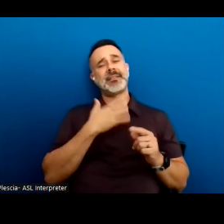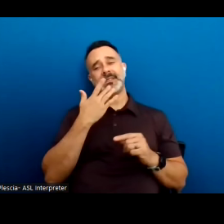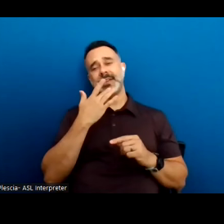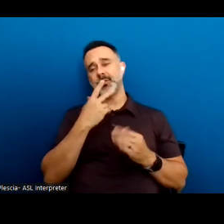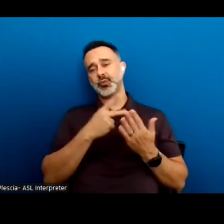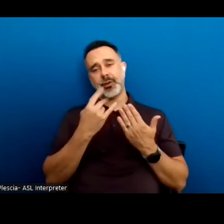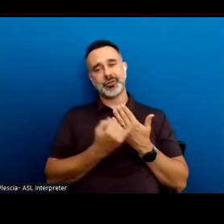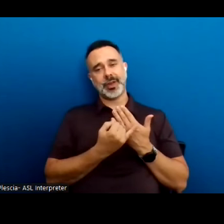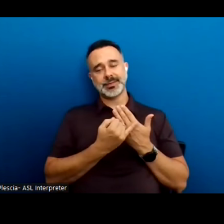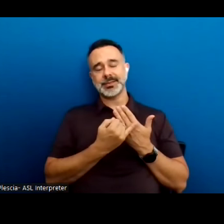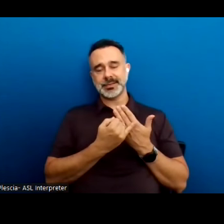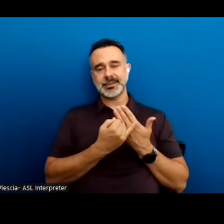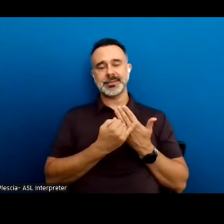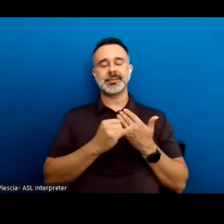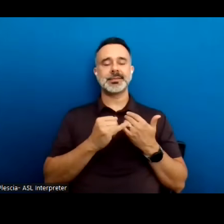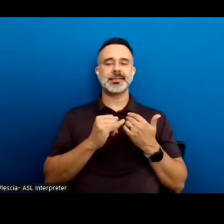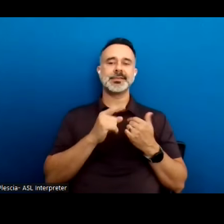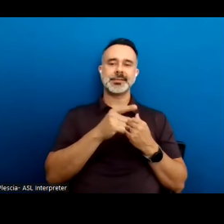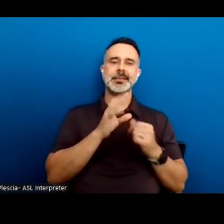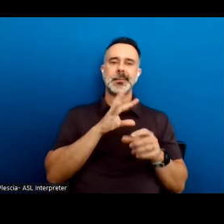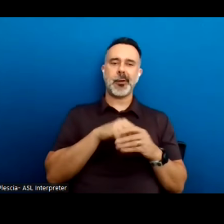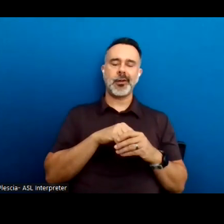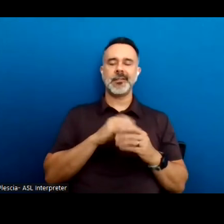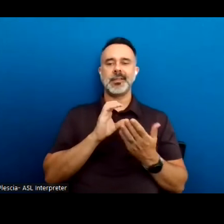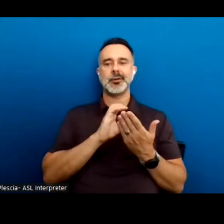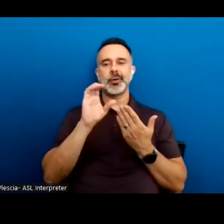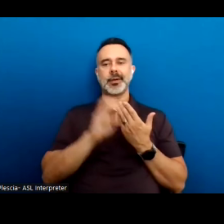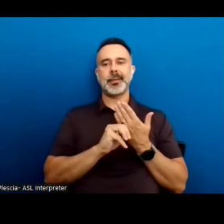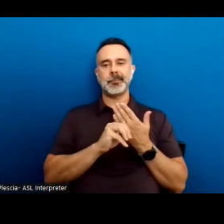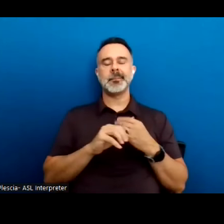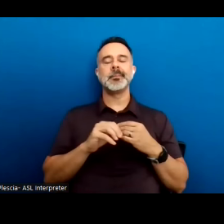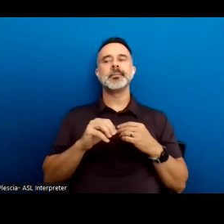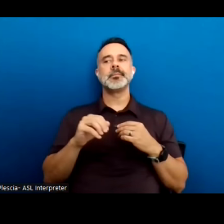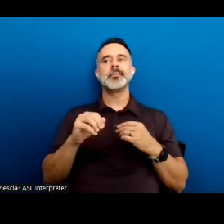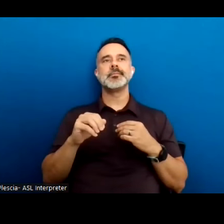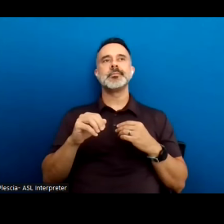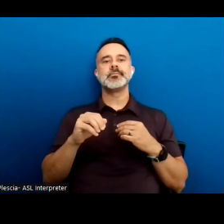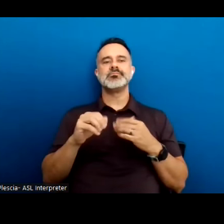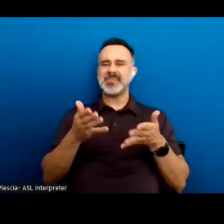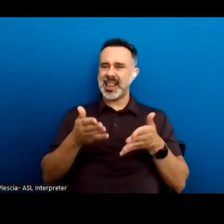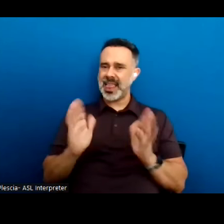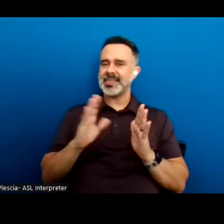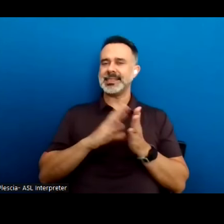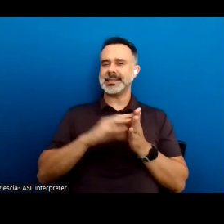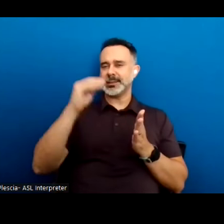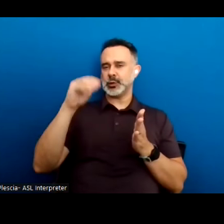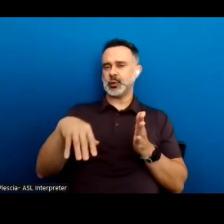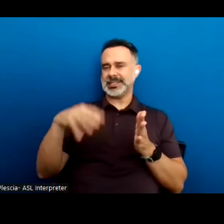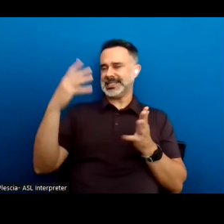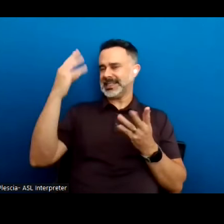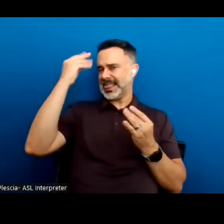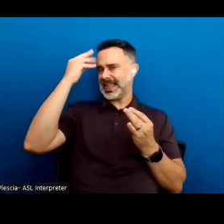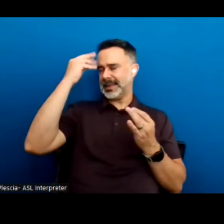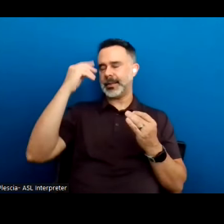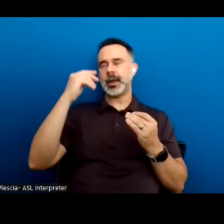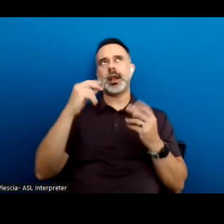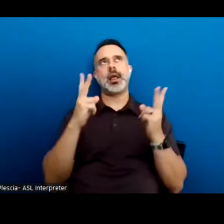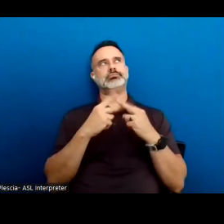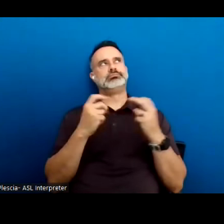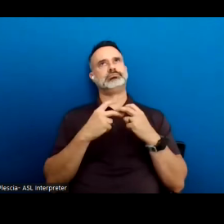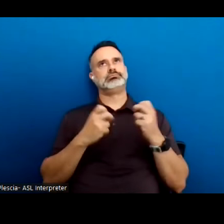that's part of the curriculum, is let the students think a little bit about, here I am right